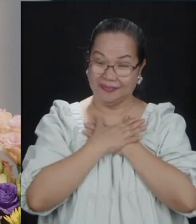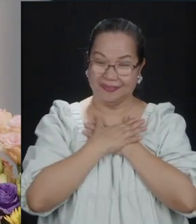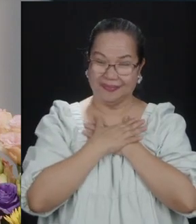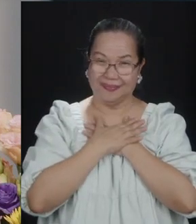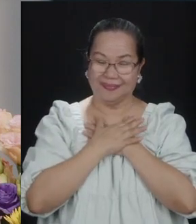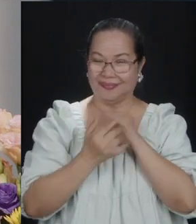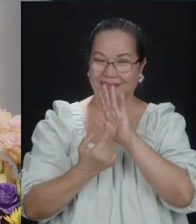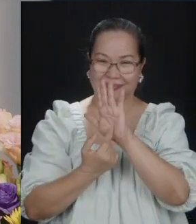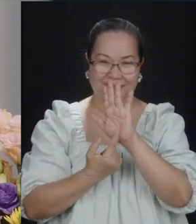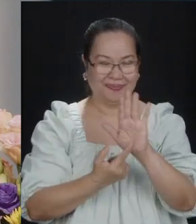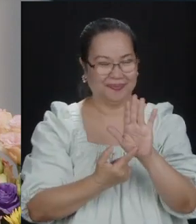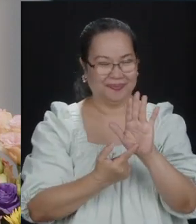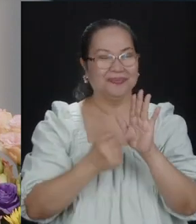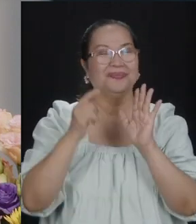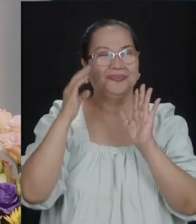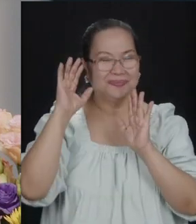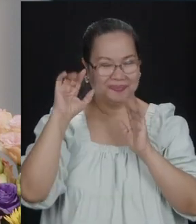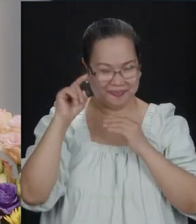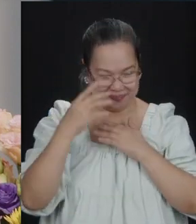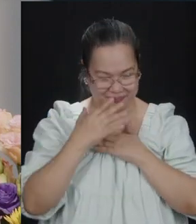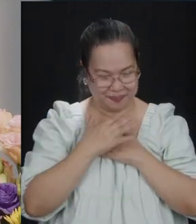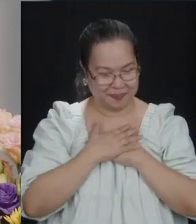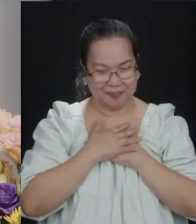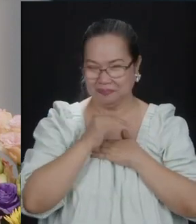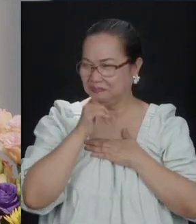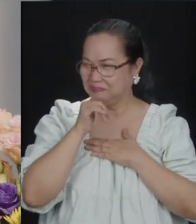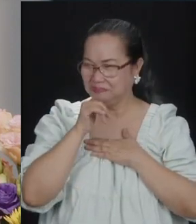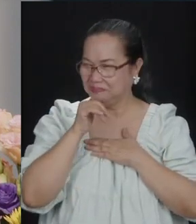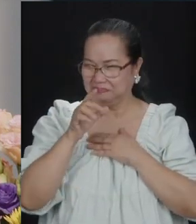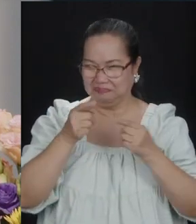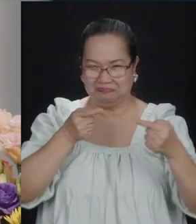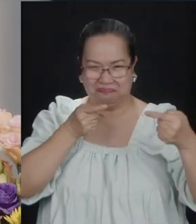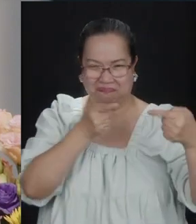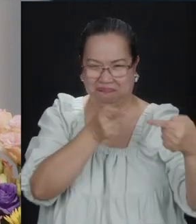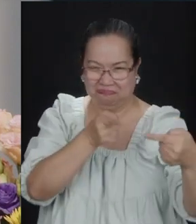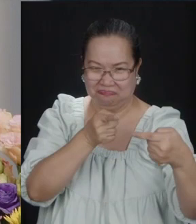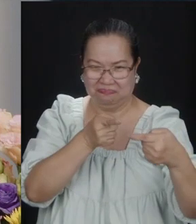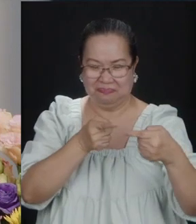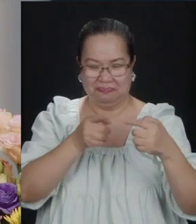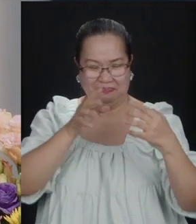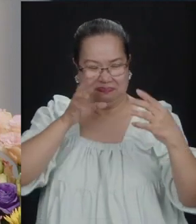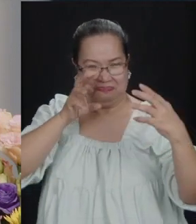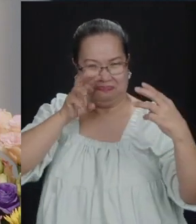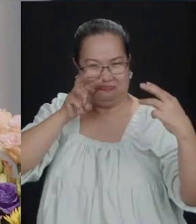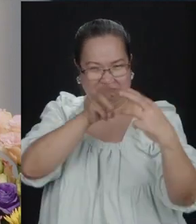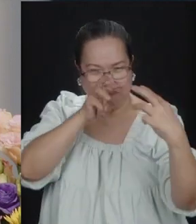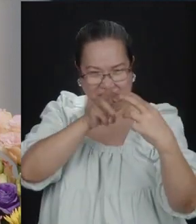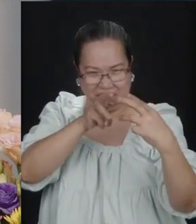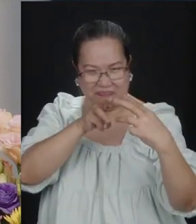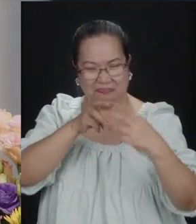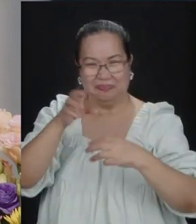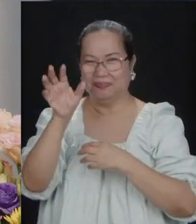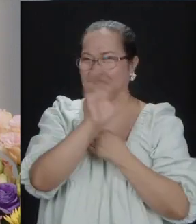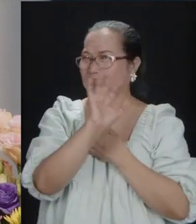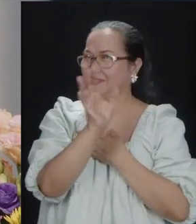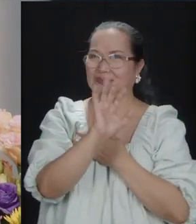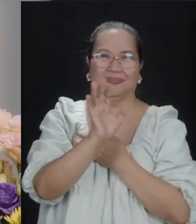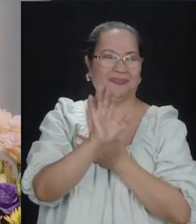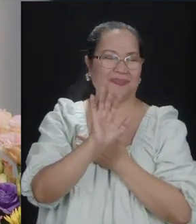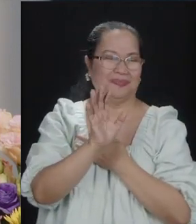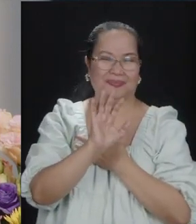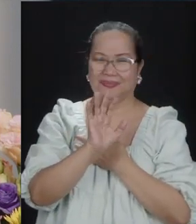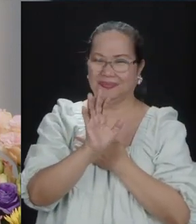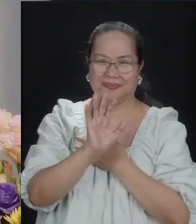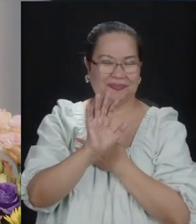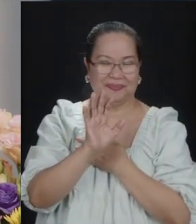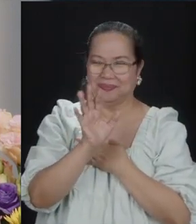displayed that grace. She did not respond with anger and violence. There were no fighting words,